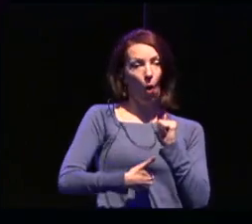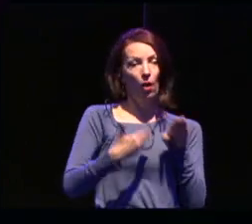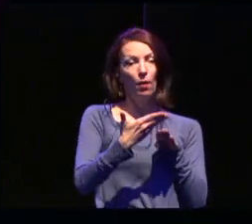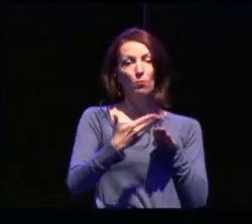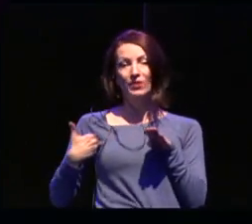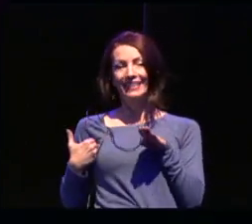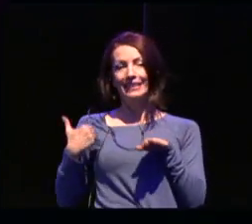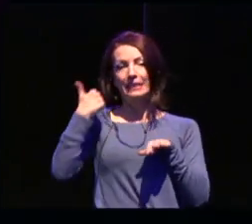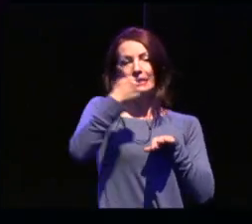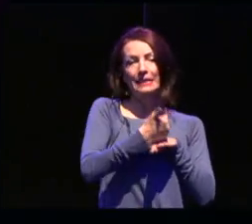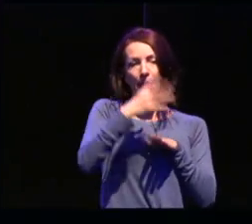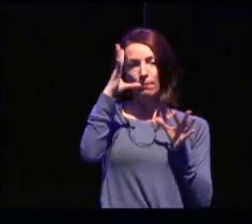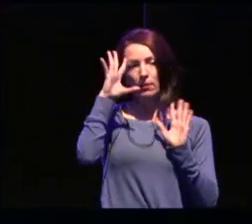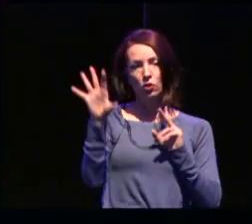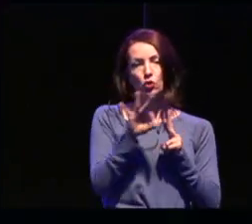Pre-incarnational choice.